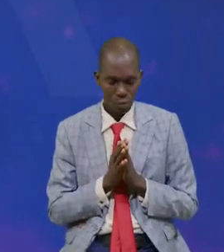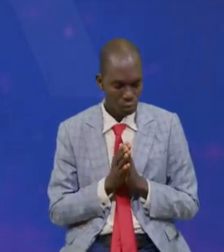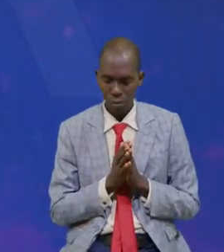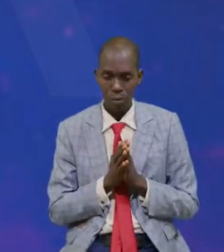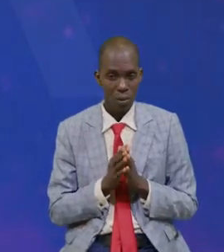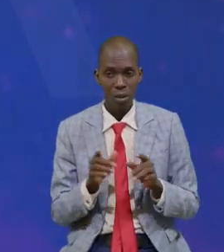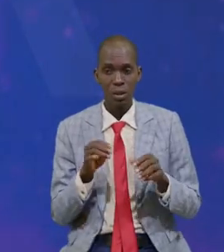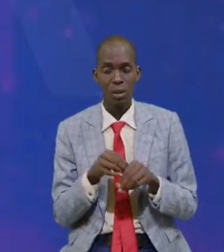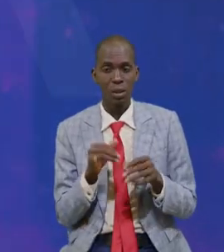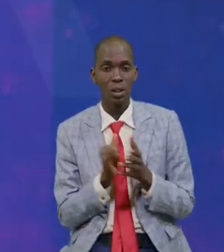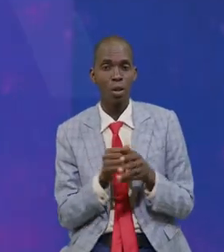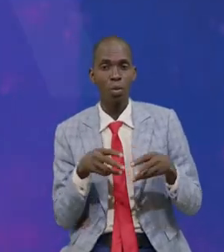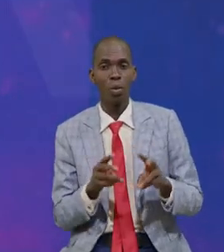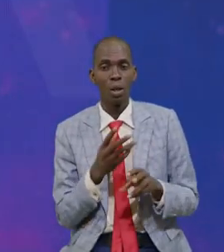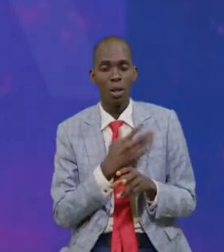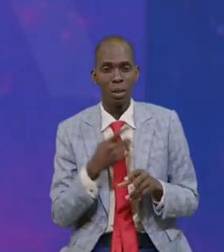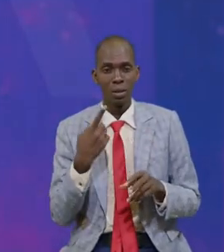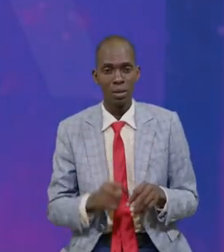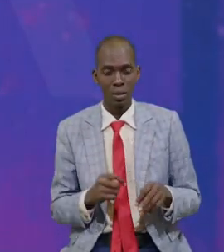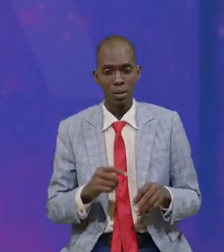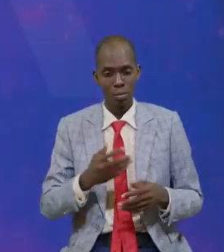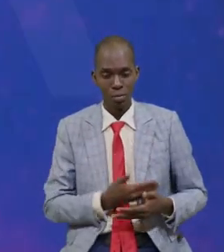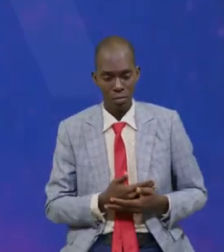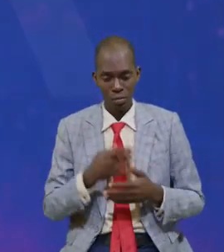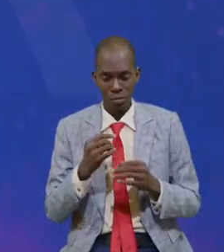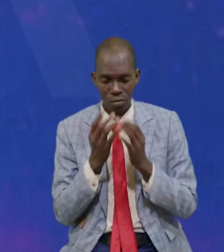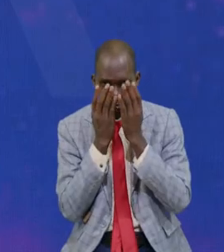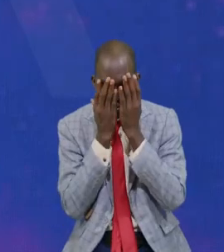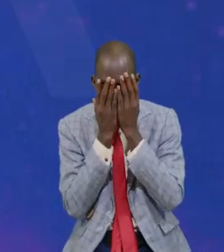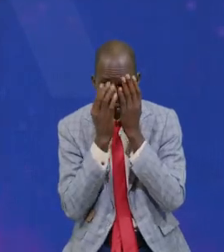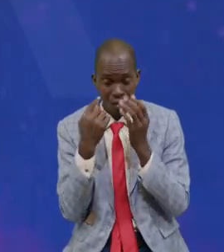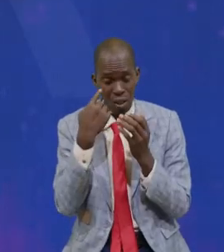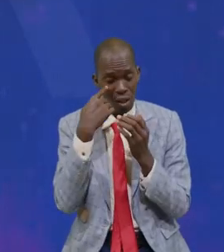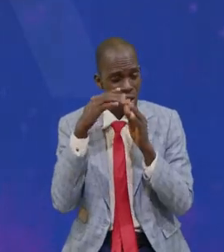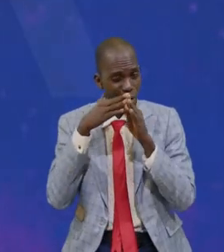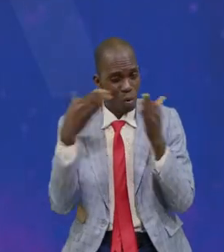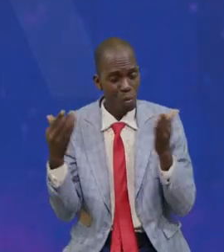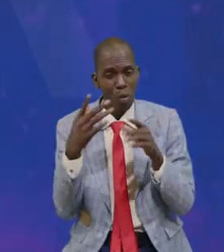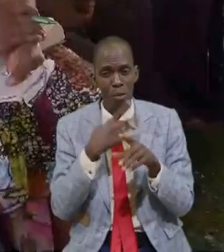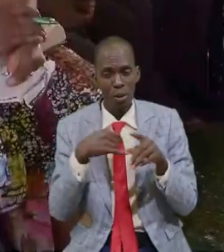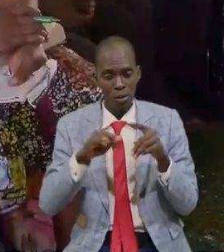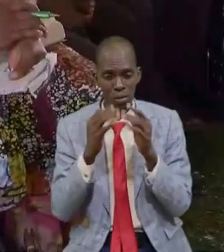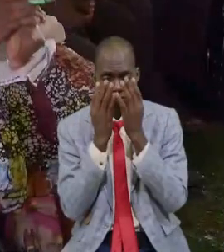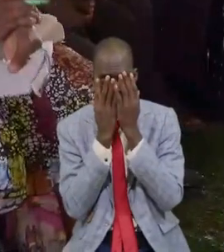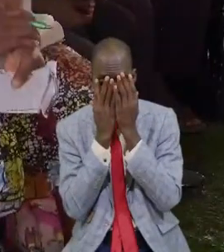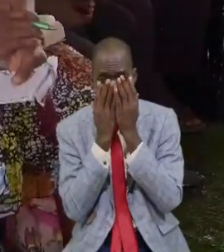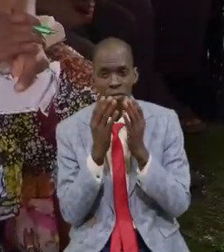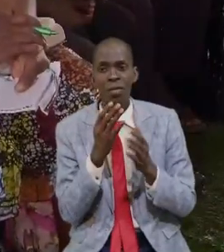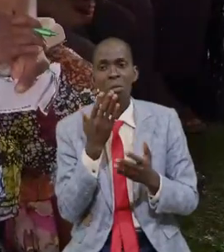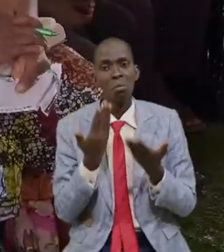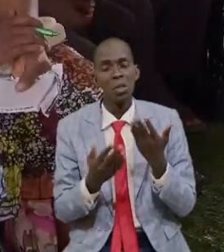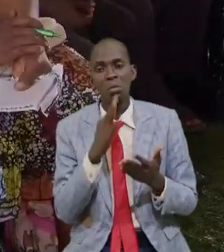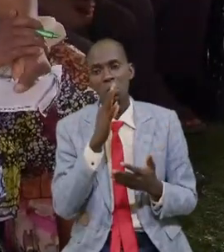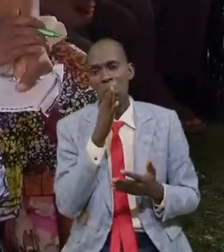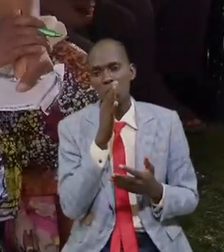And is putting the hand and looking through the openings of the fingers. Whether mommy is watching